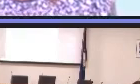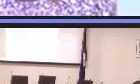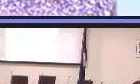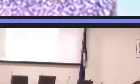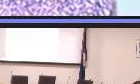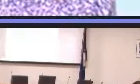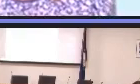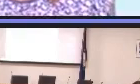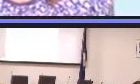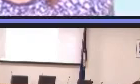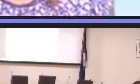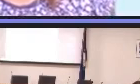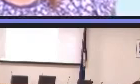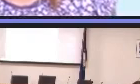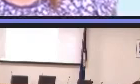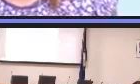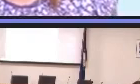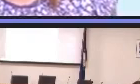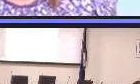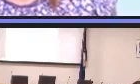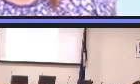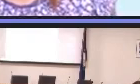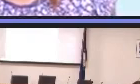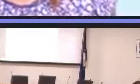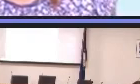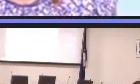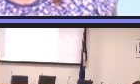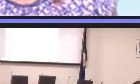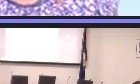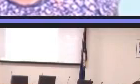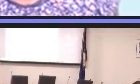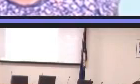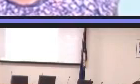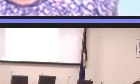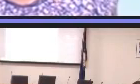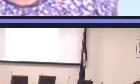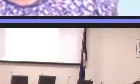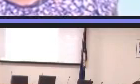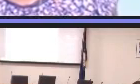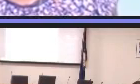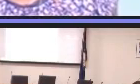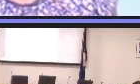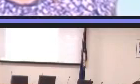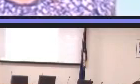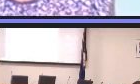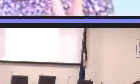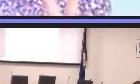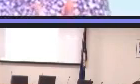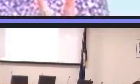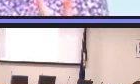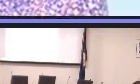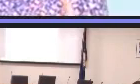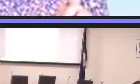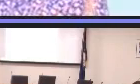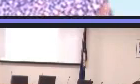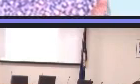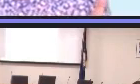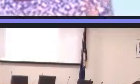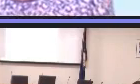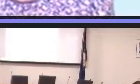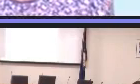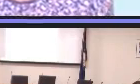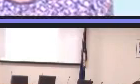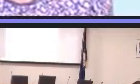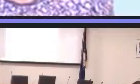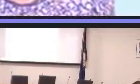So just like with the curriculum policy, we amended our model consultation policies. We now have two, one